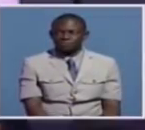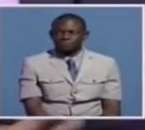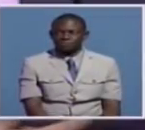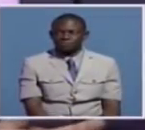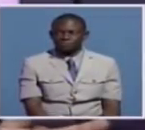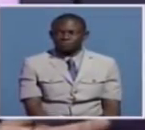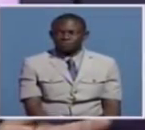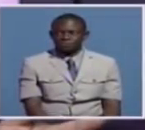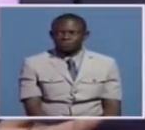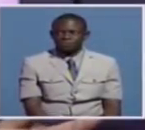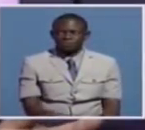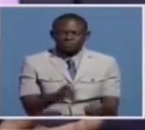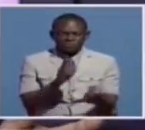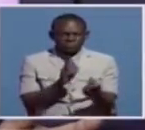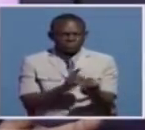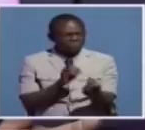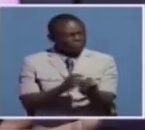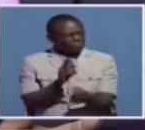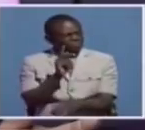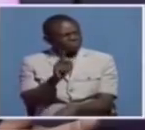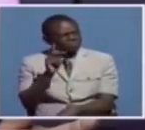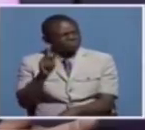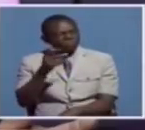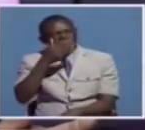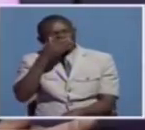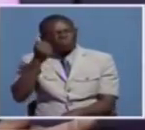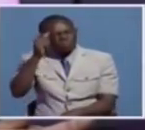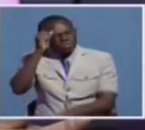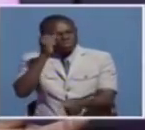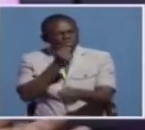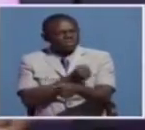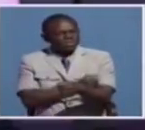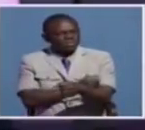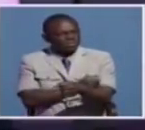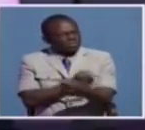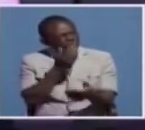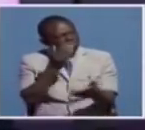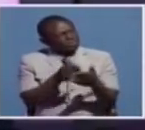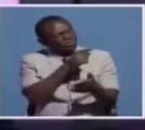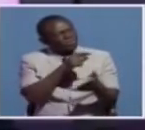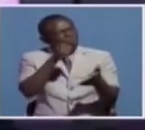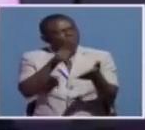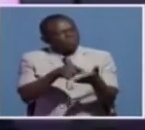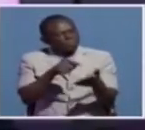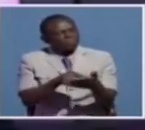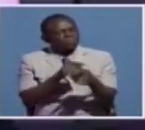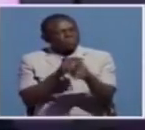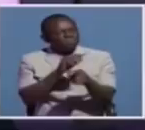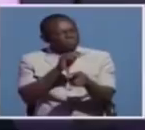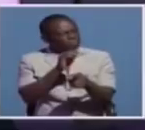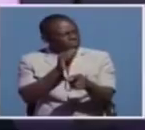going to think you were going to pick either Masuzi or Wezi, going by how broken Dr. Kaunda was. He